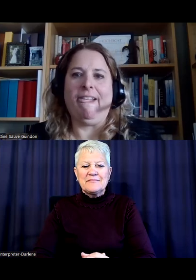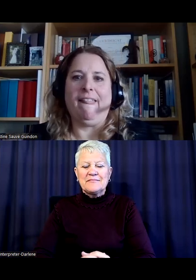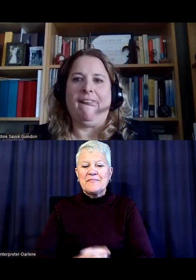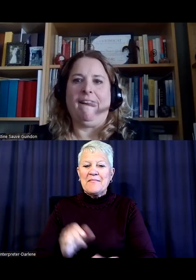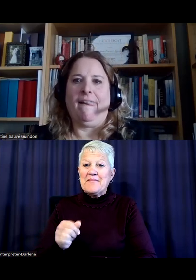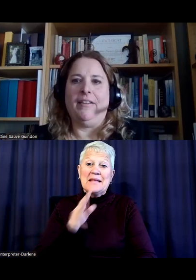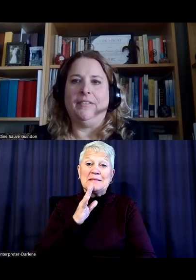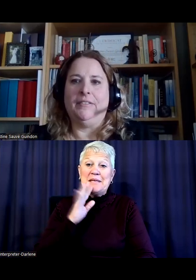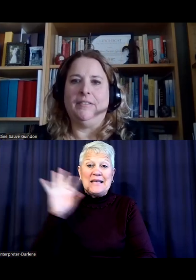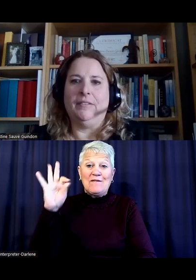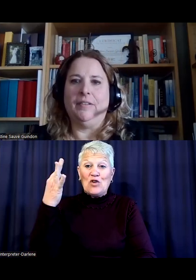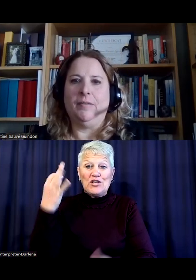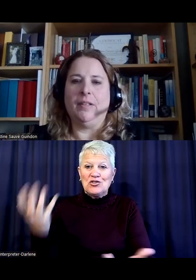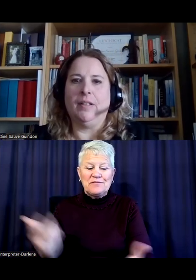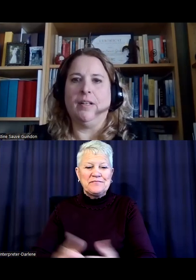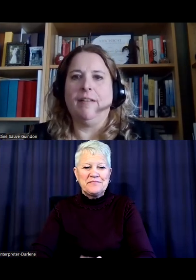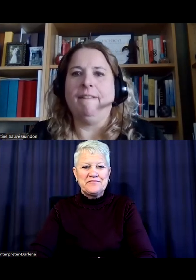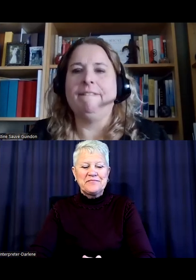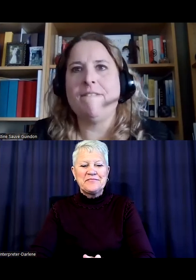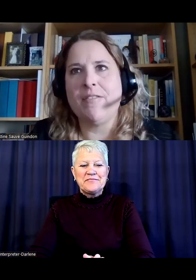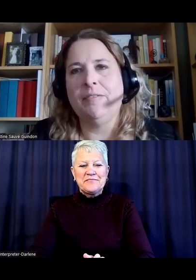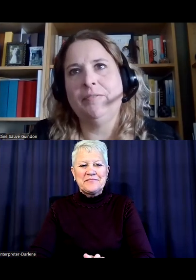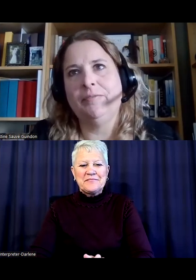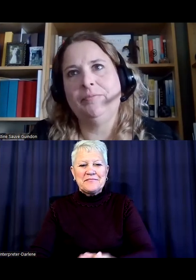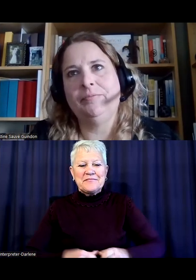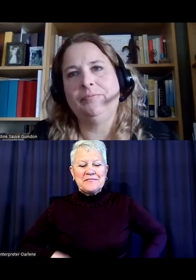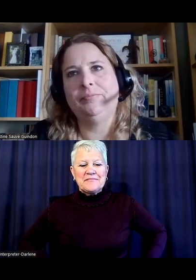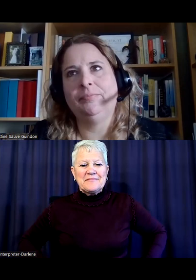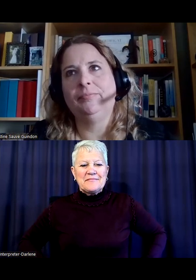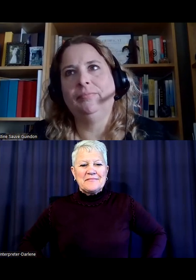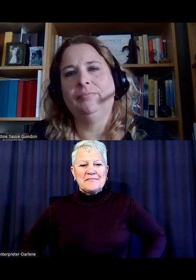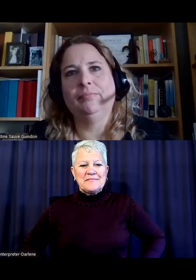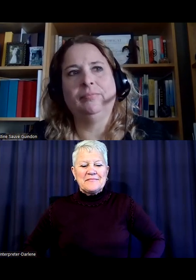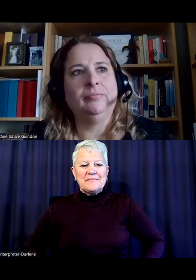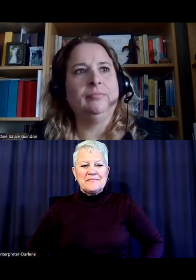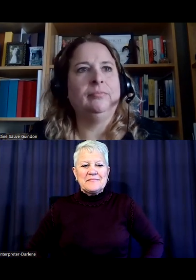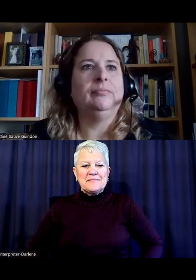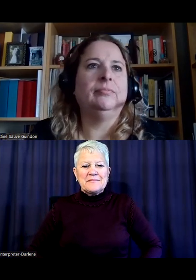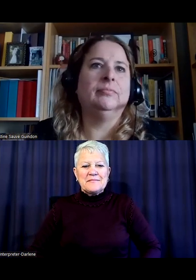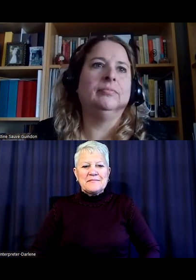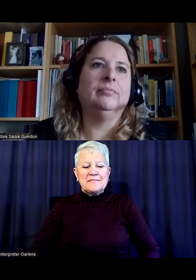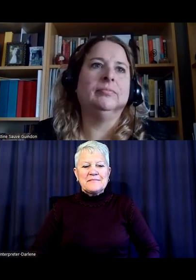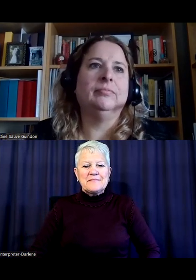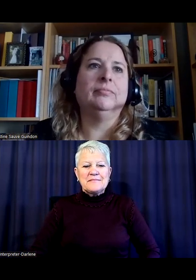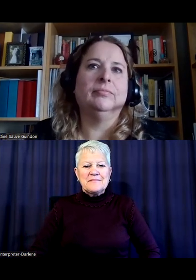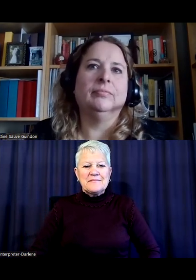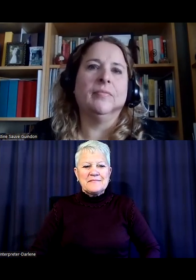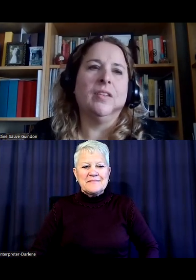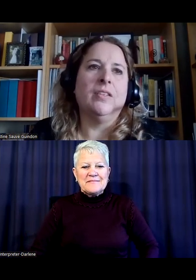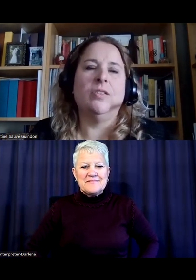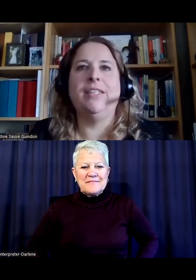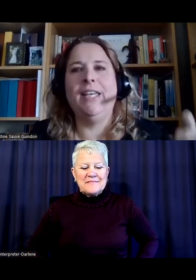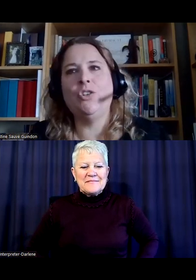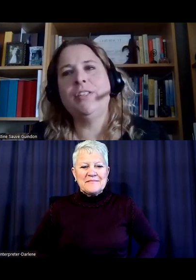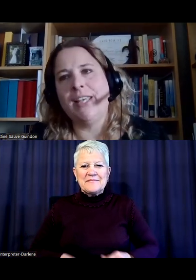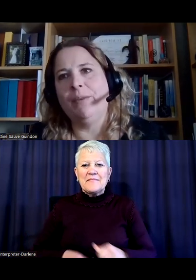Joshua Bio. C'est pas touché. Quand il reconnaît Joshua? Ah, c'est ses réactions. Good job. Ah, tu reconnais